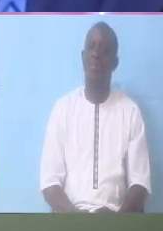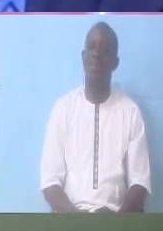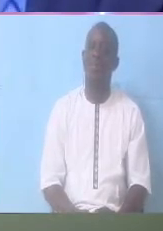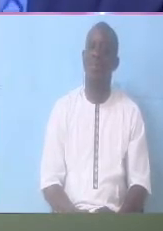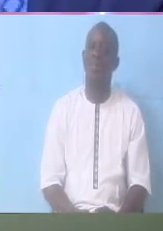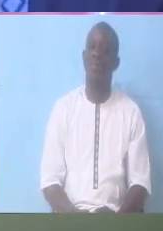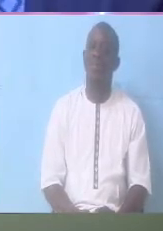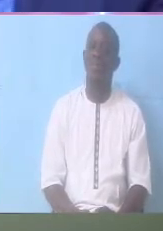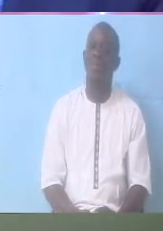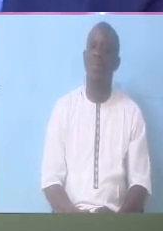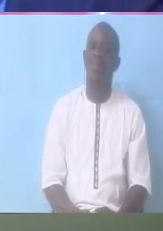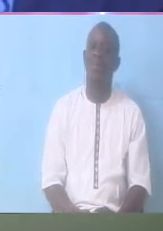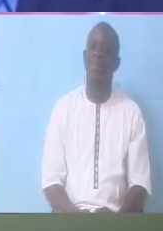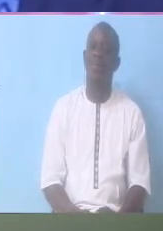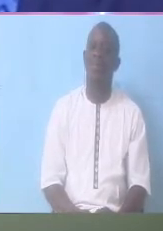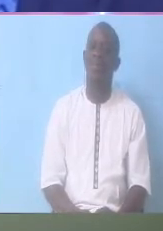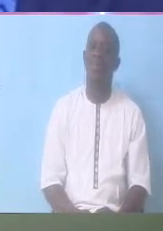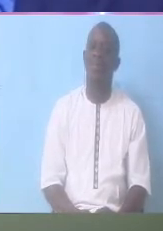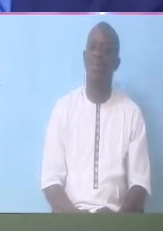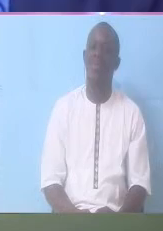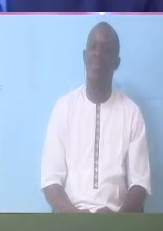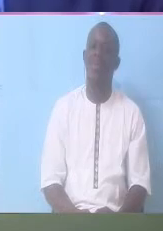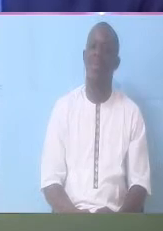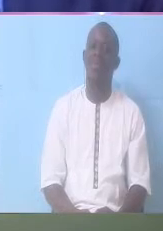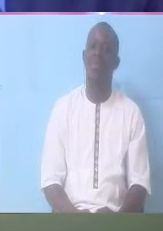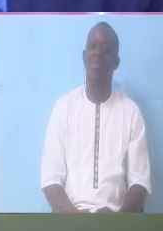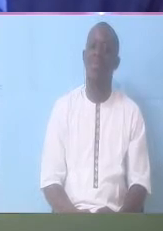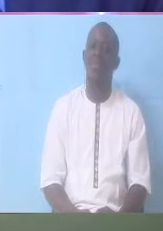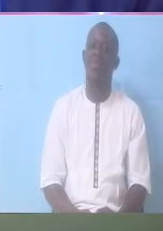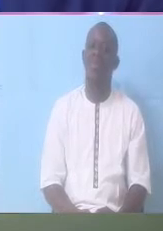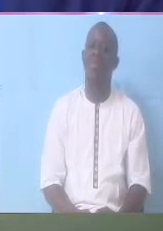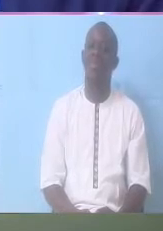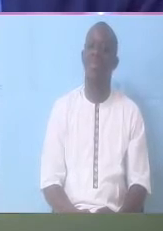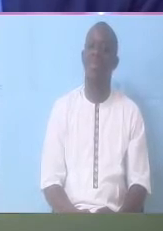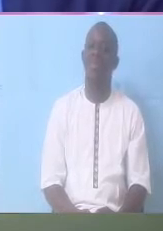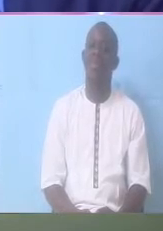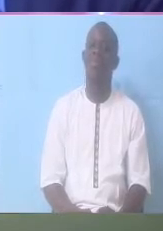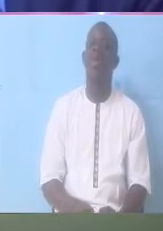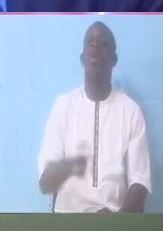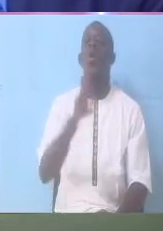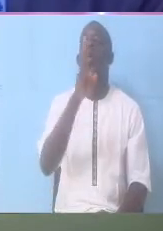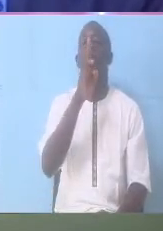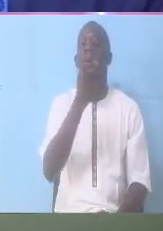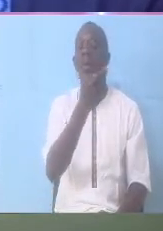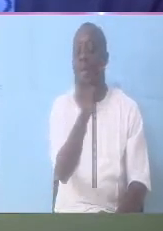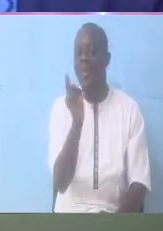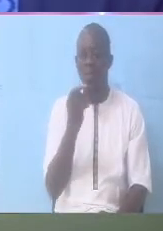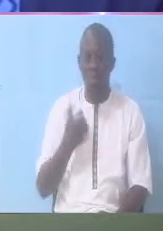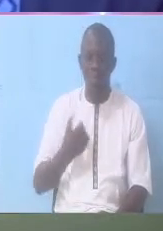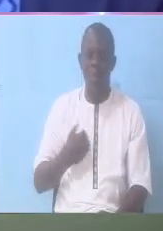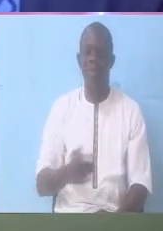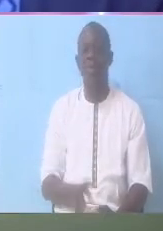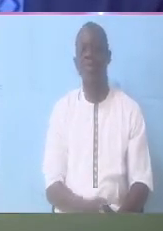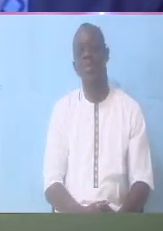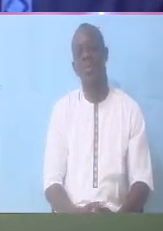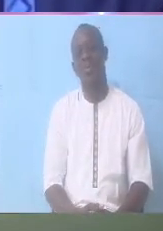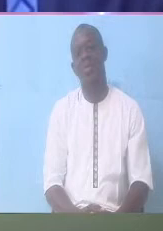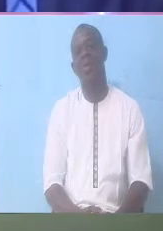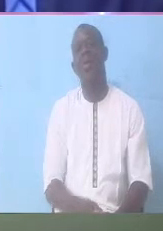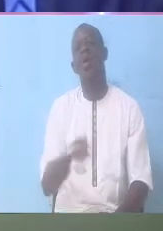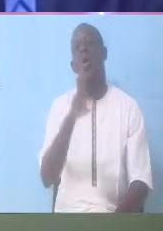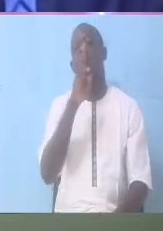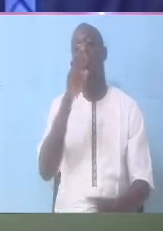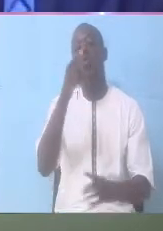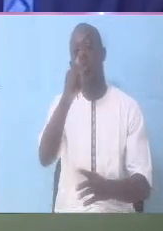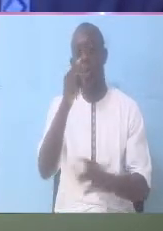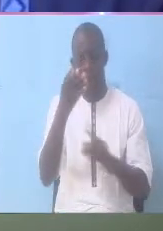ye modol le fa barbitum bina kibarol moy lale tala woro kibarol. And who are these people? Wallam jumalti nyimolti who you believe